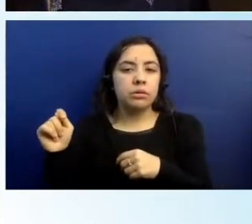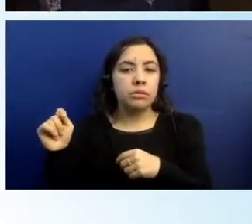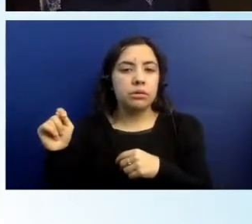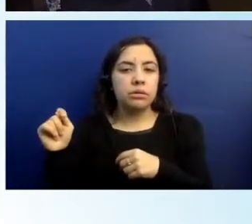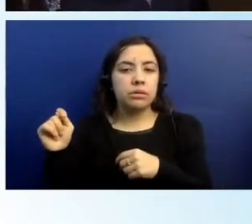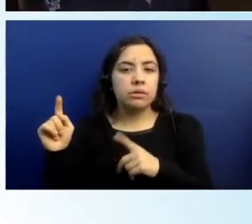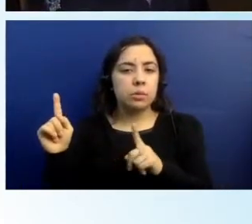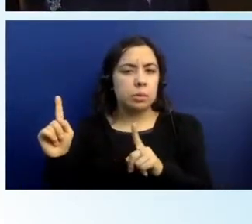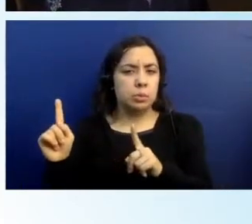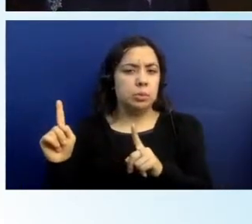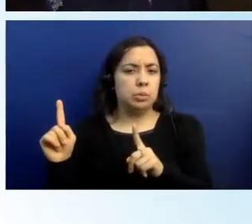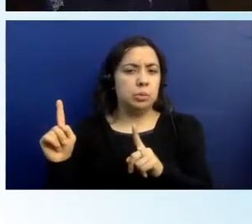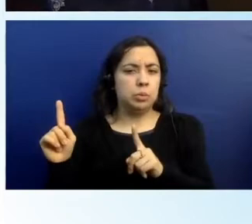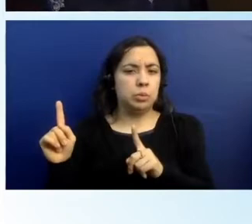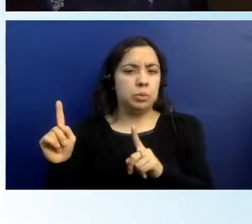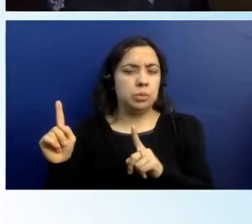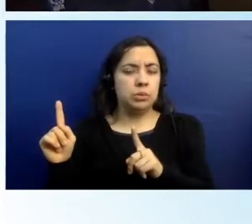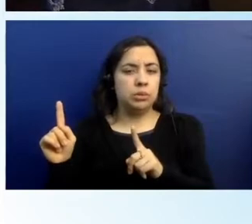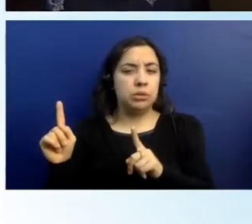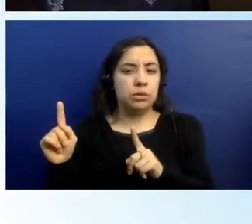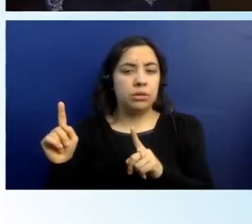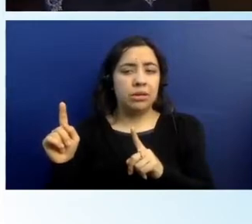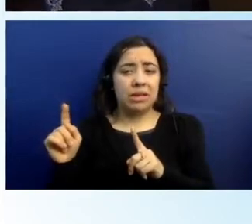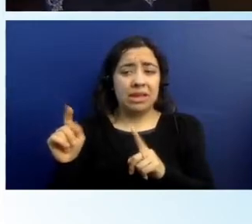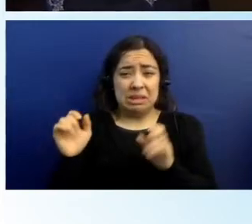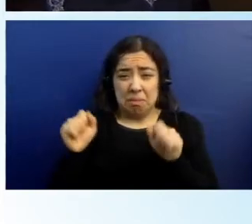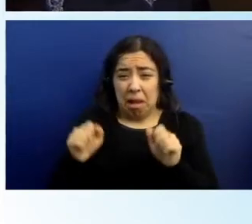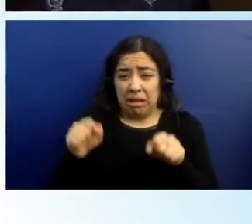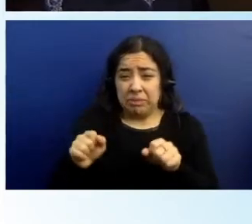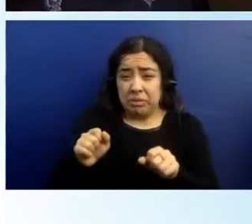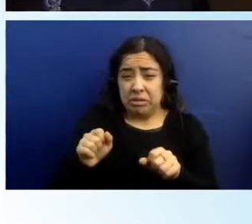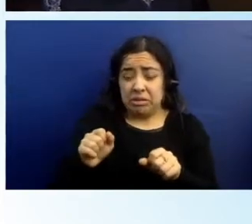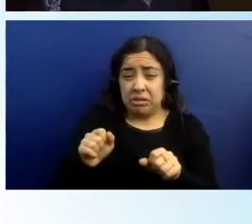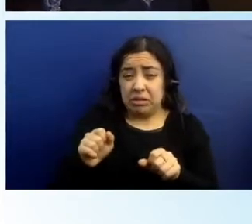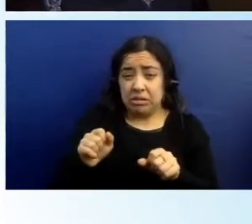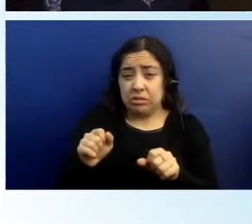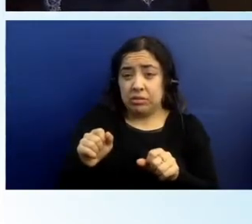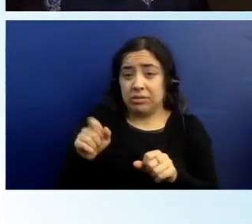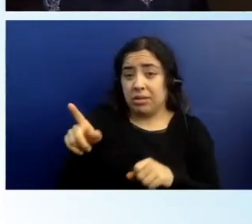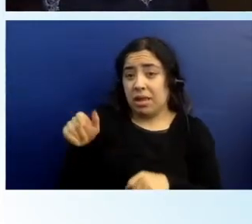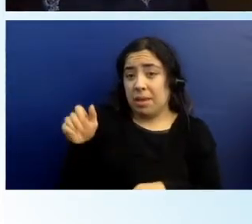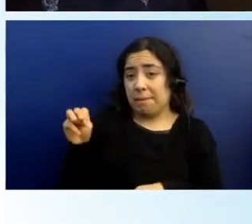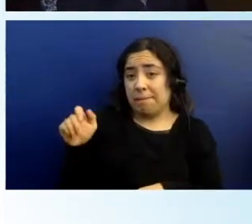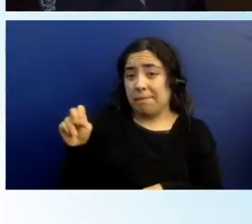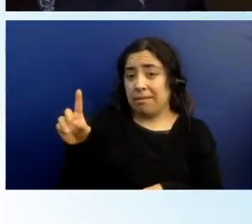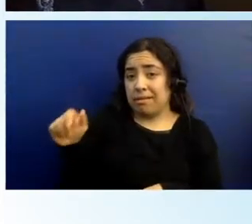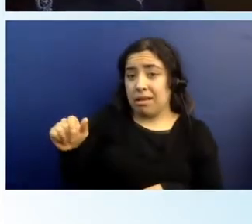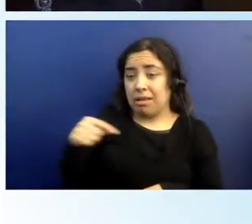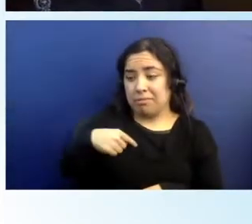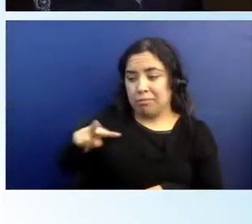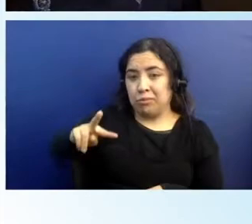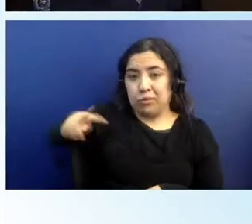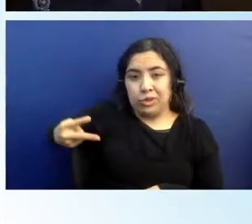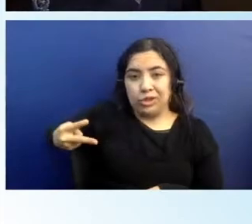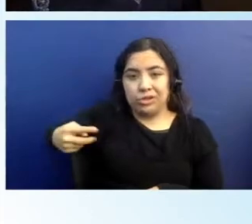Is there any way that maybe we can go to Amanda and try to figure this out?